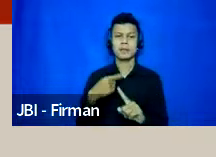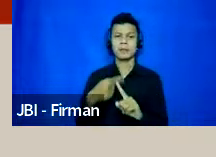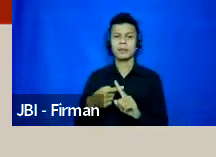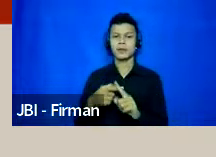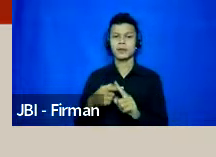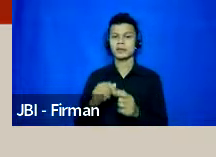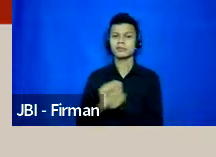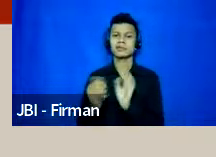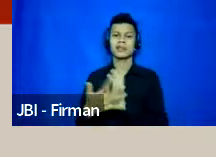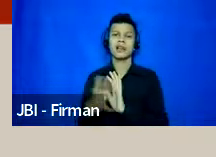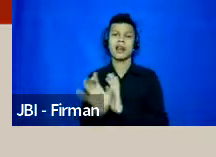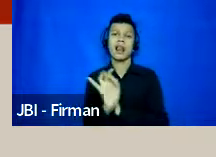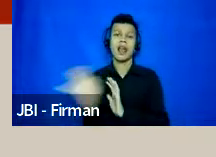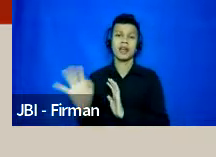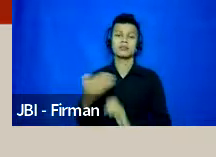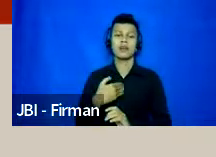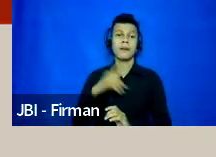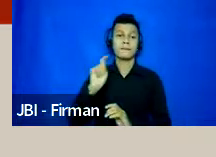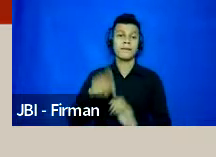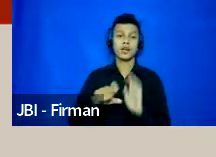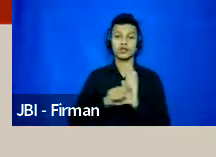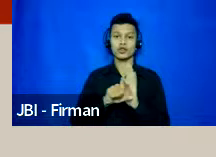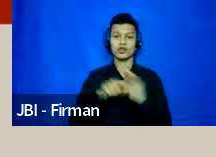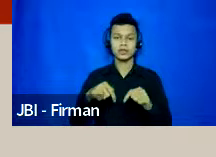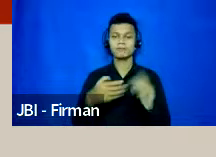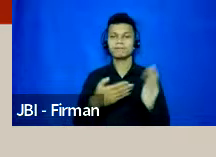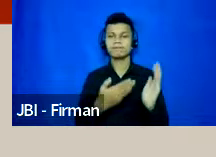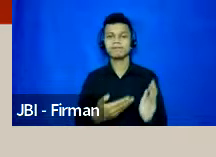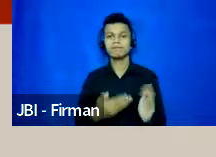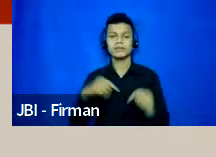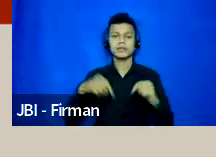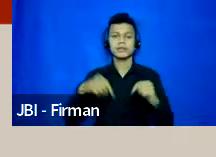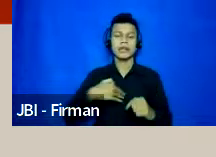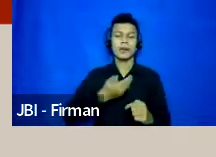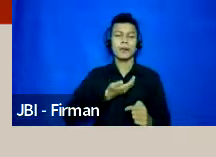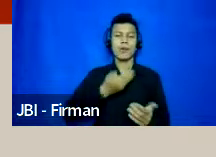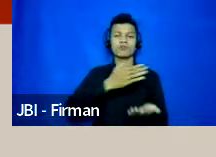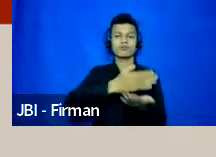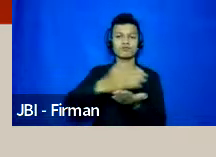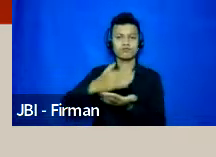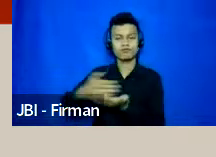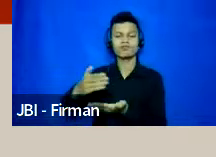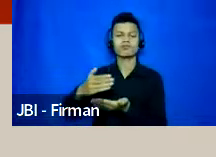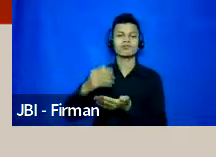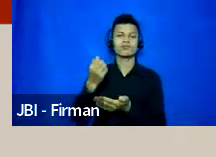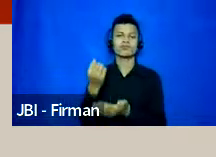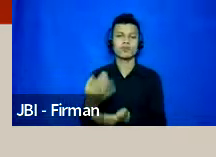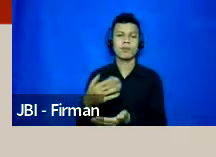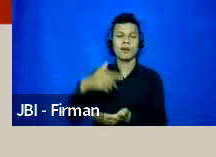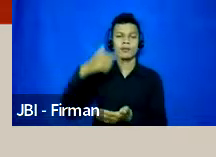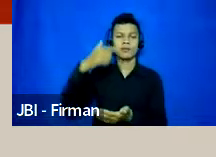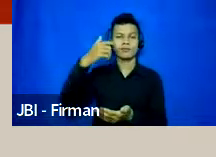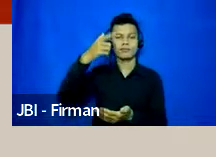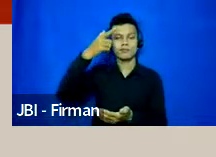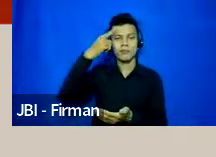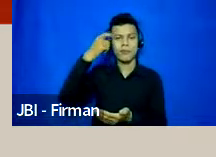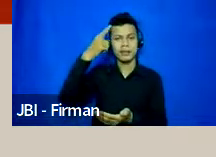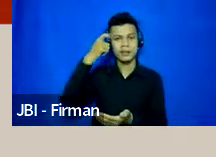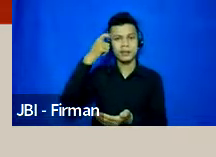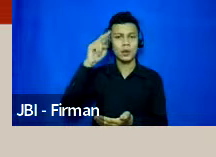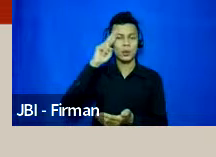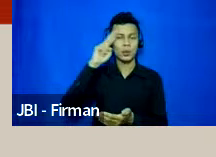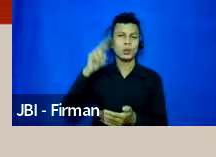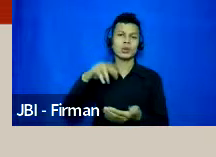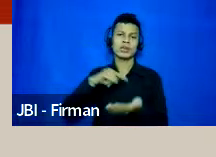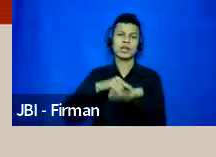these examples from. Here, I will share with you some of our learnings in the implementation of technology or digital solutions